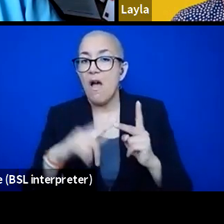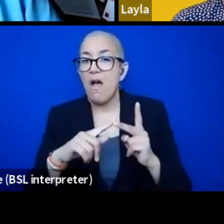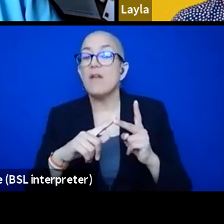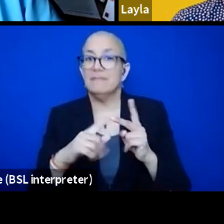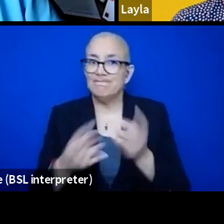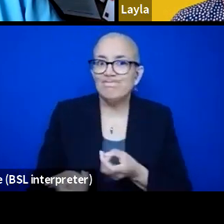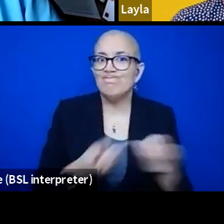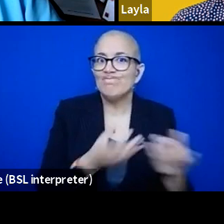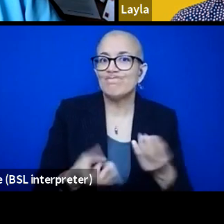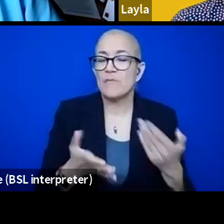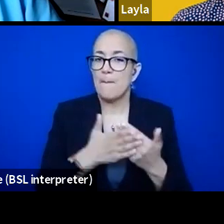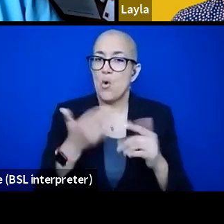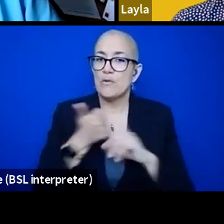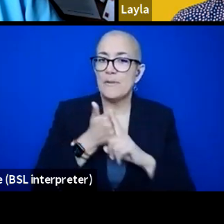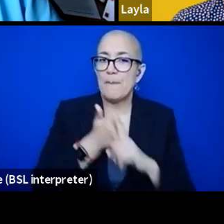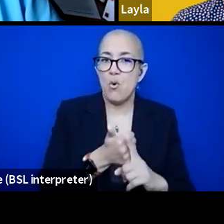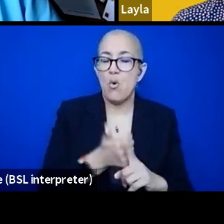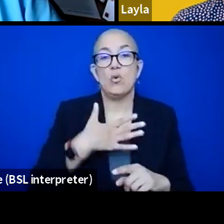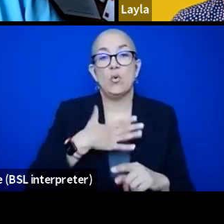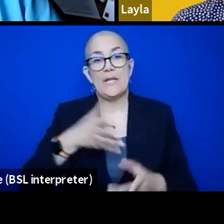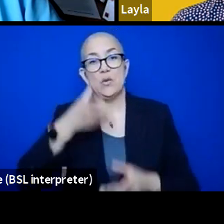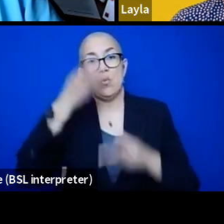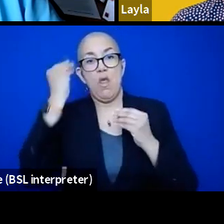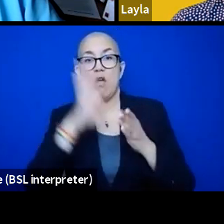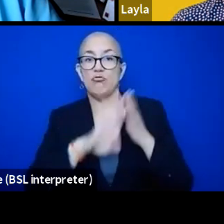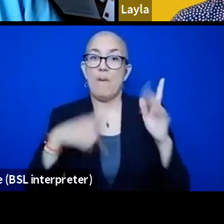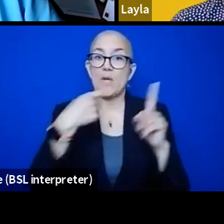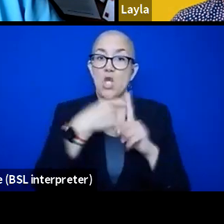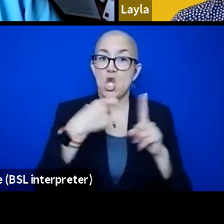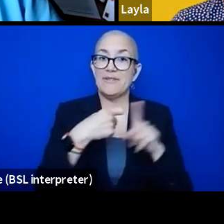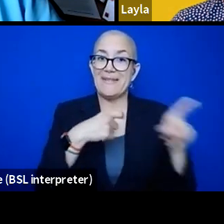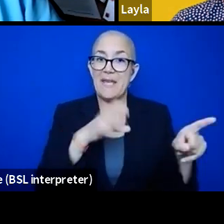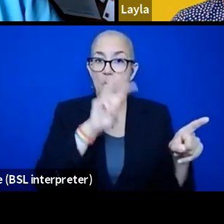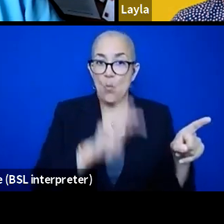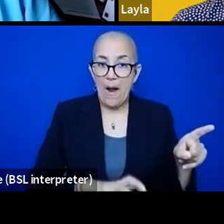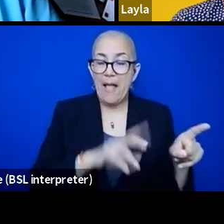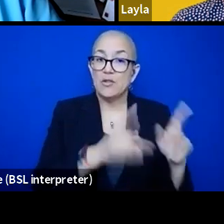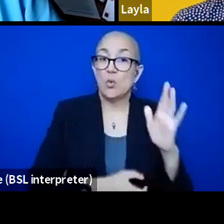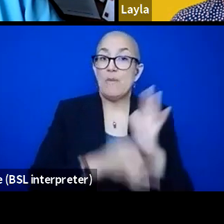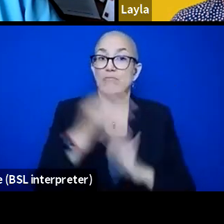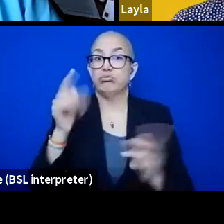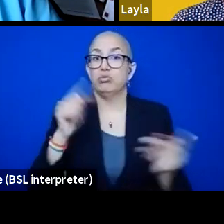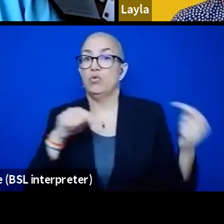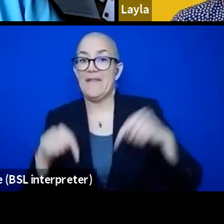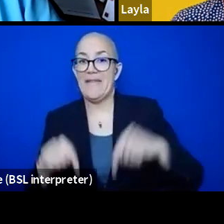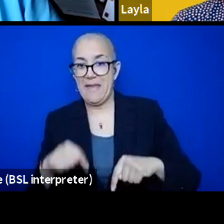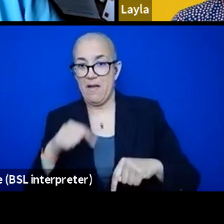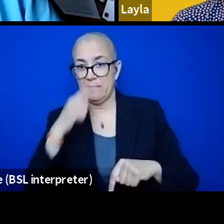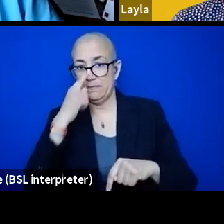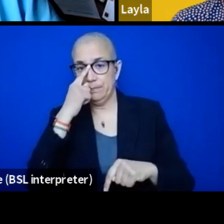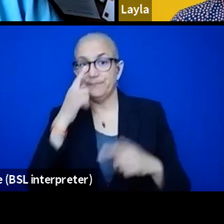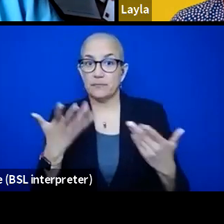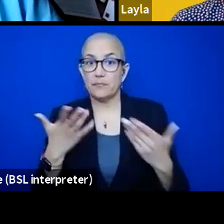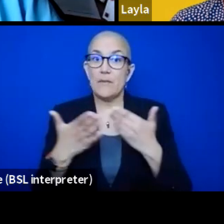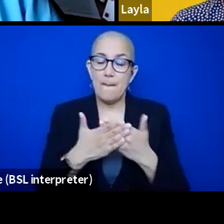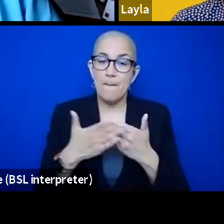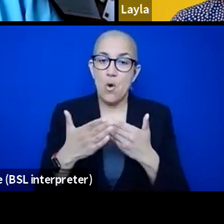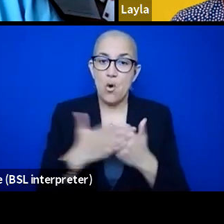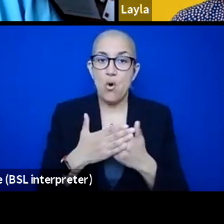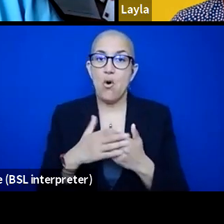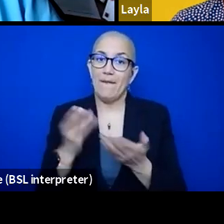more support. And we should learn from Kirsty in Wales to improve what's happening here. So more finances